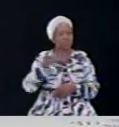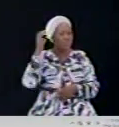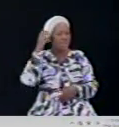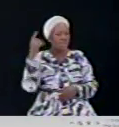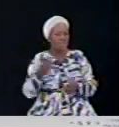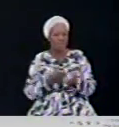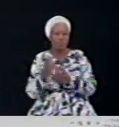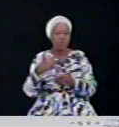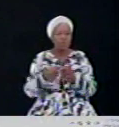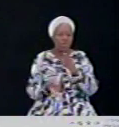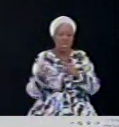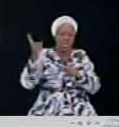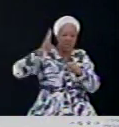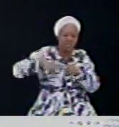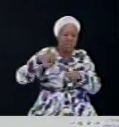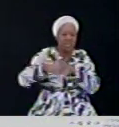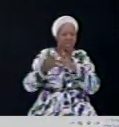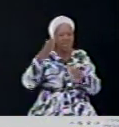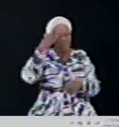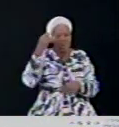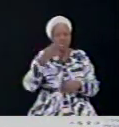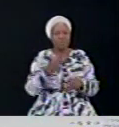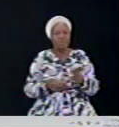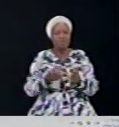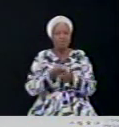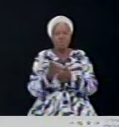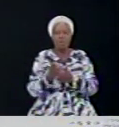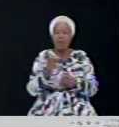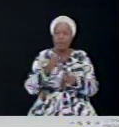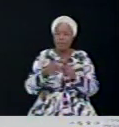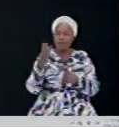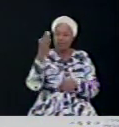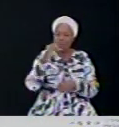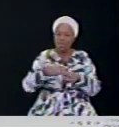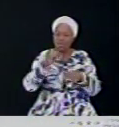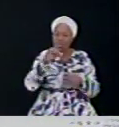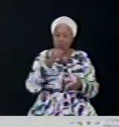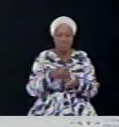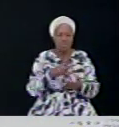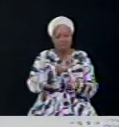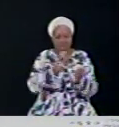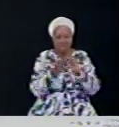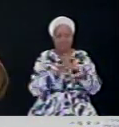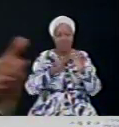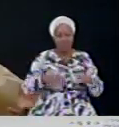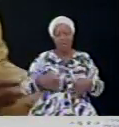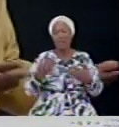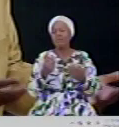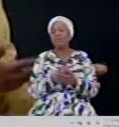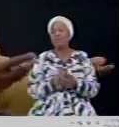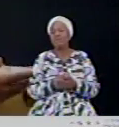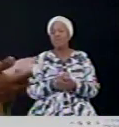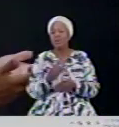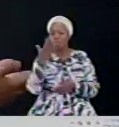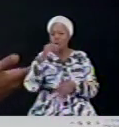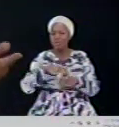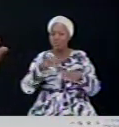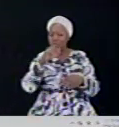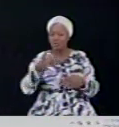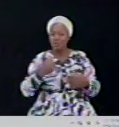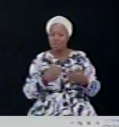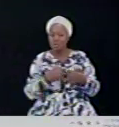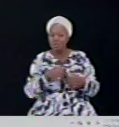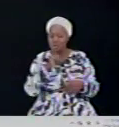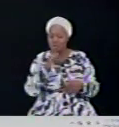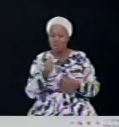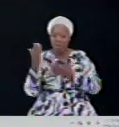we increase in the knowledge of the truth. What doesn't it change our lifestyle? Why doesn't it bring a